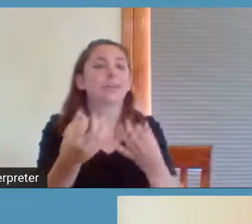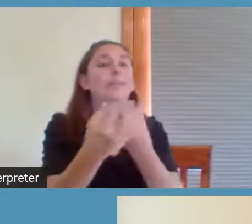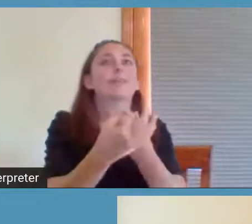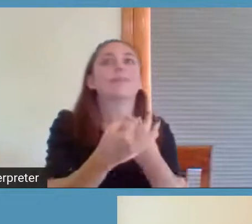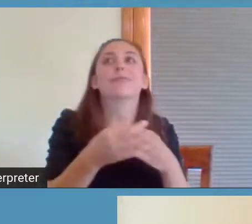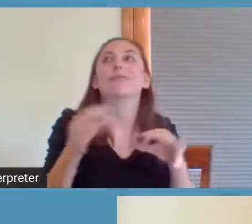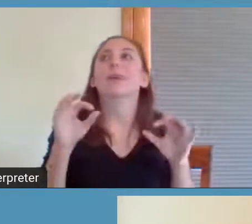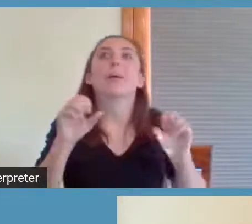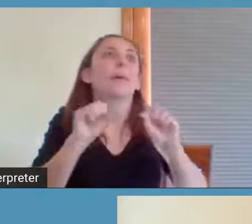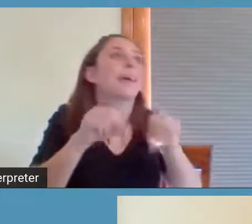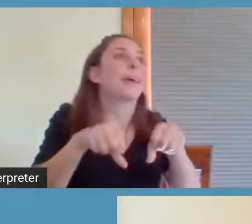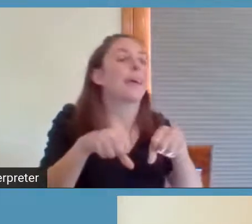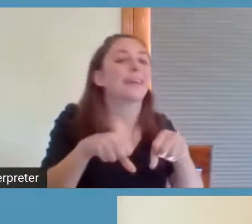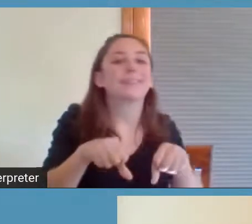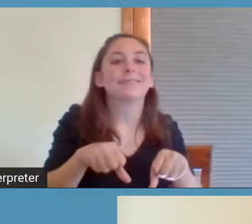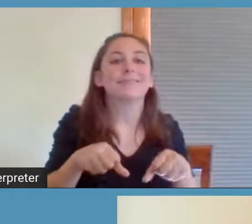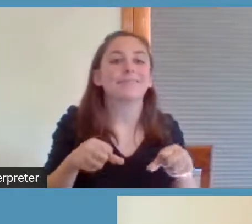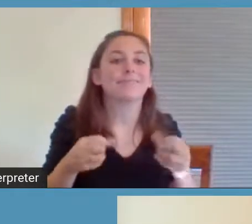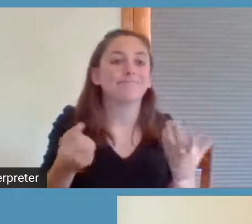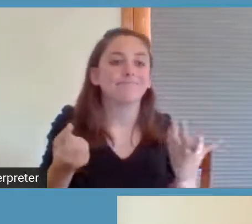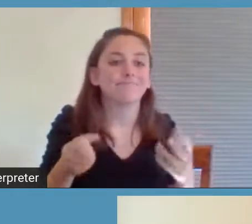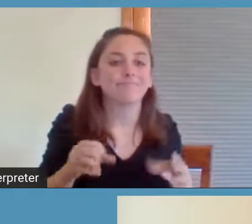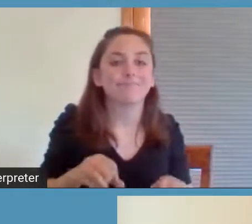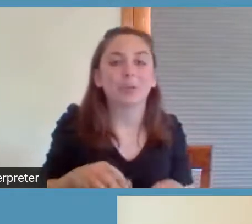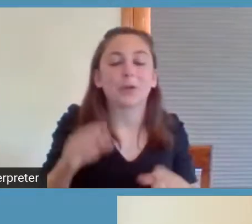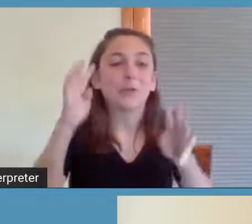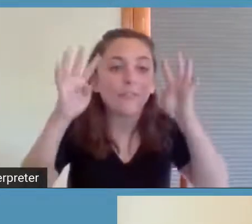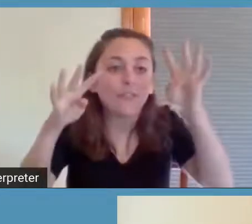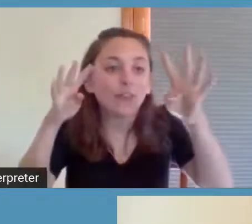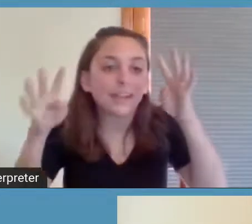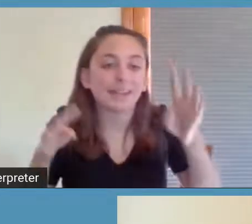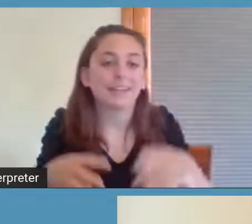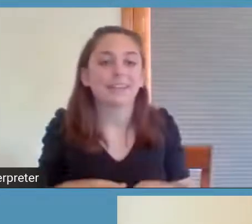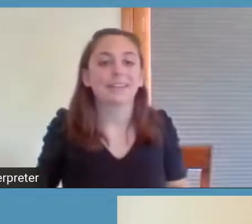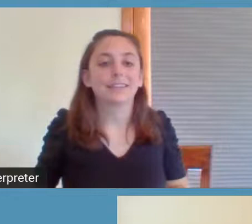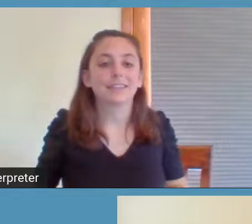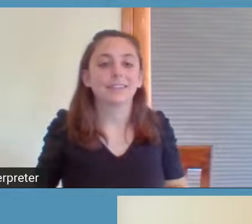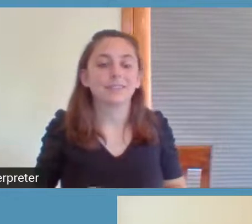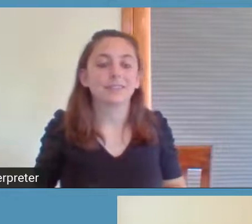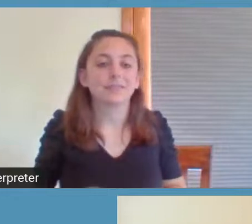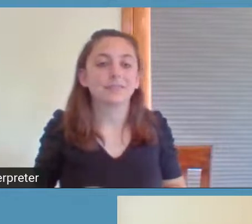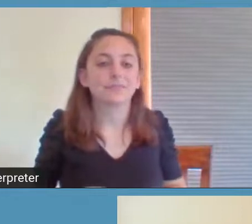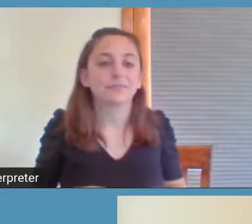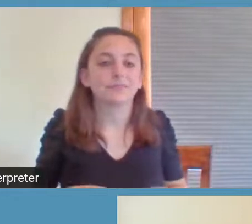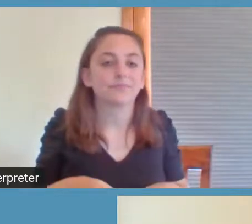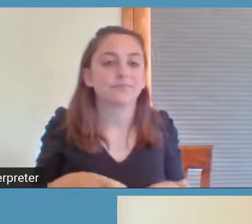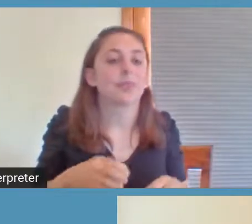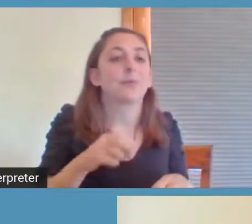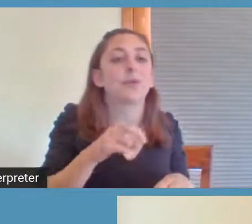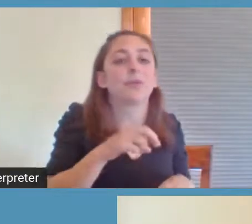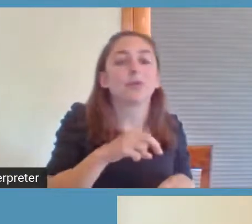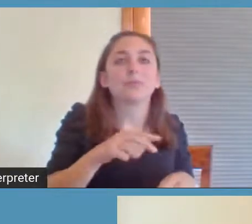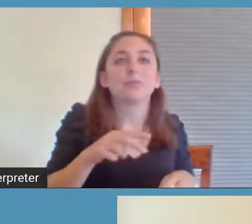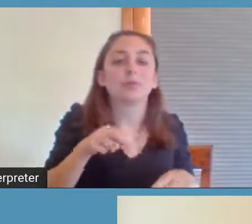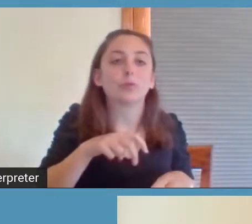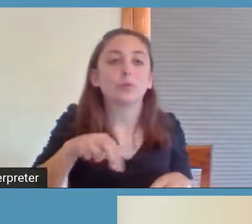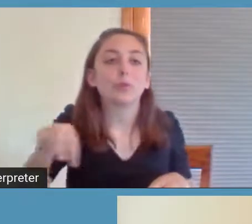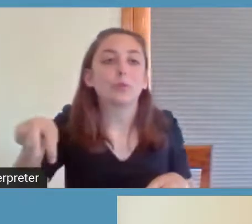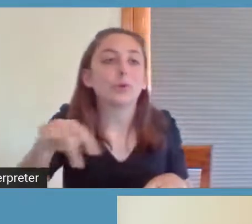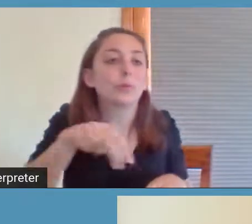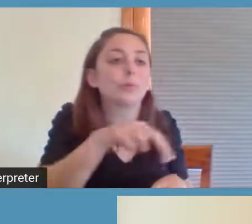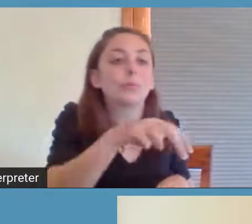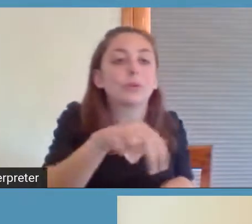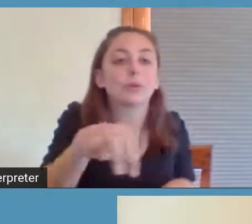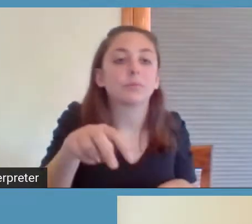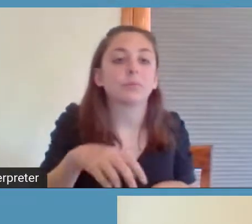Life I could fly around in some cases and go from place to place or teleport. And then I'm going from room to room the way I would.